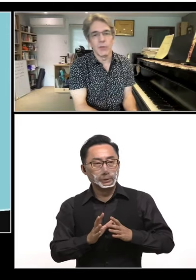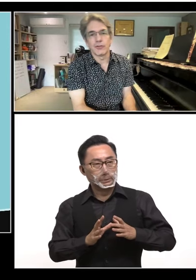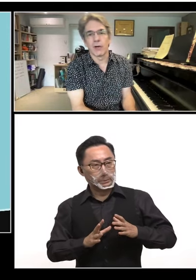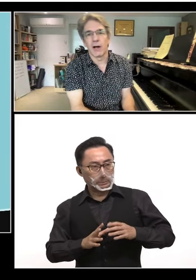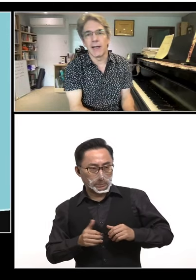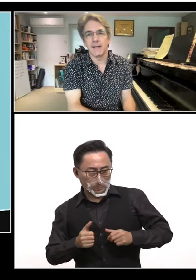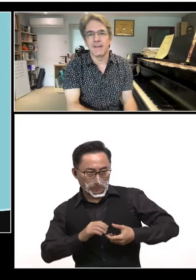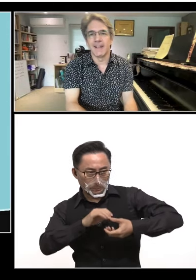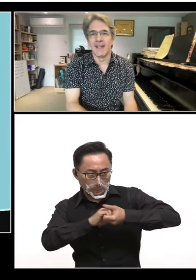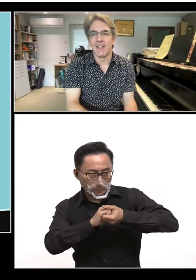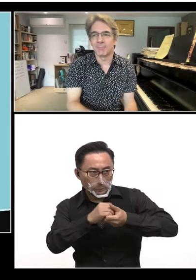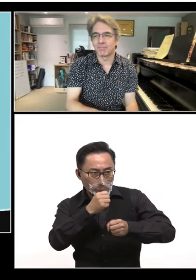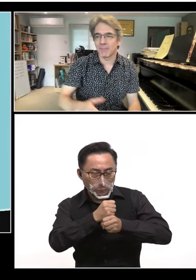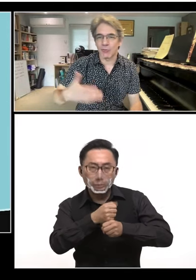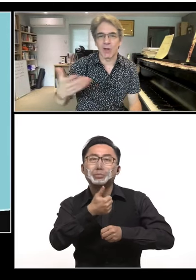that we would